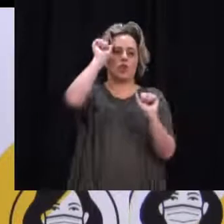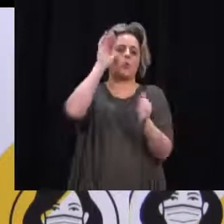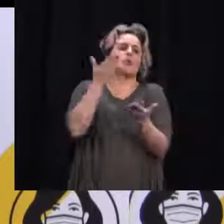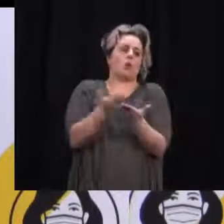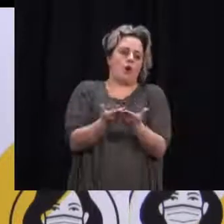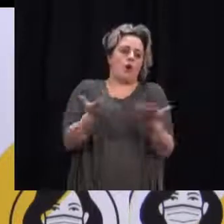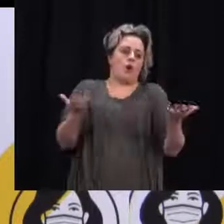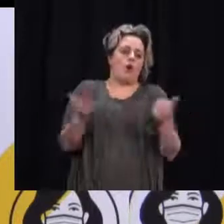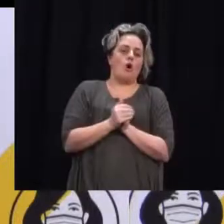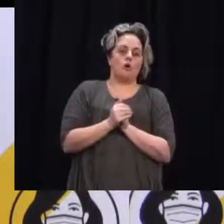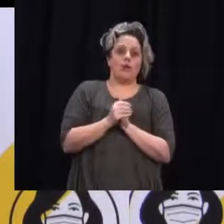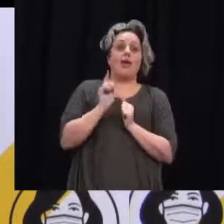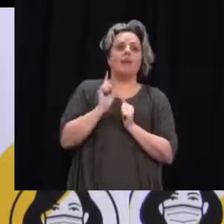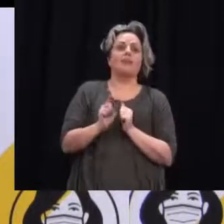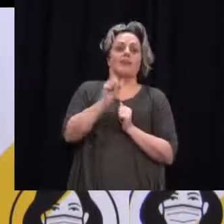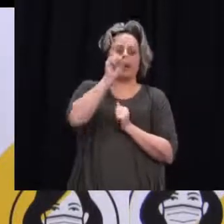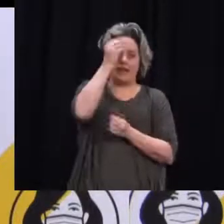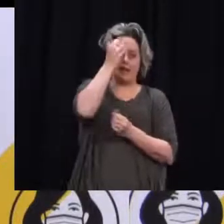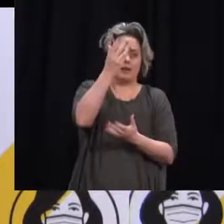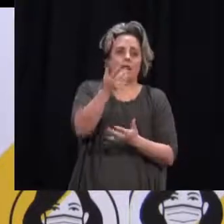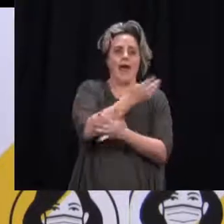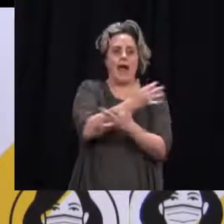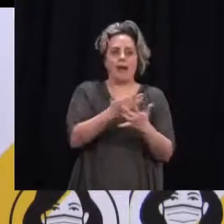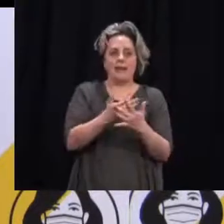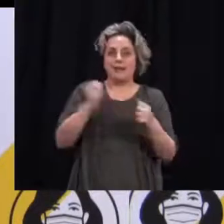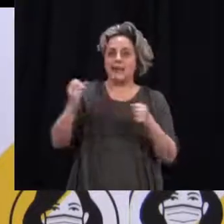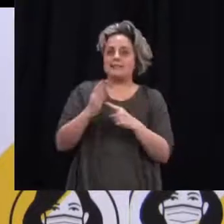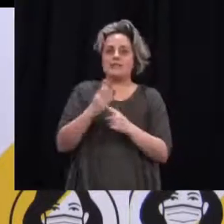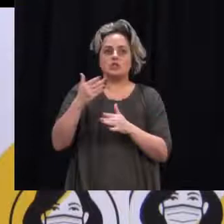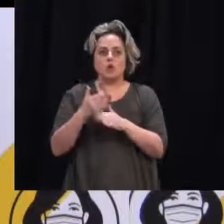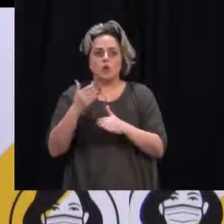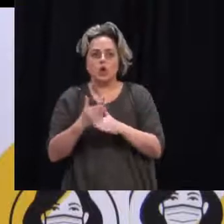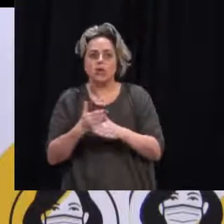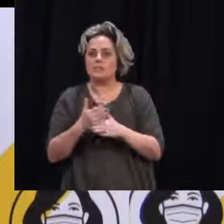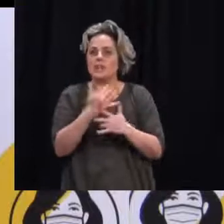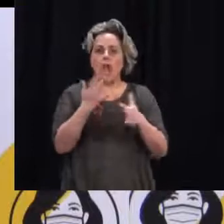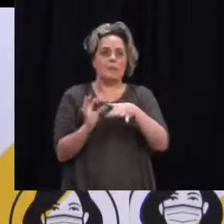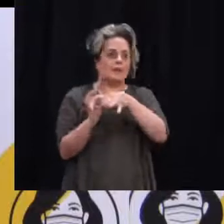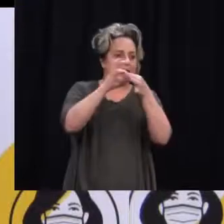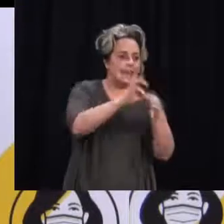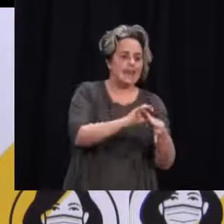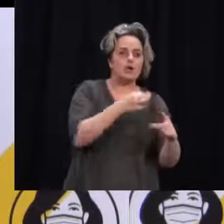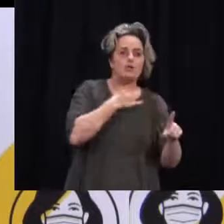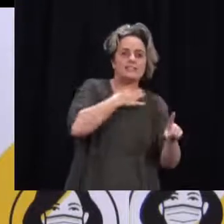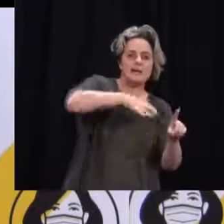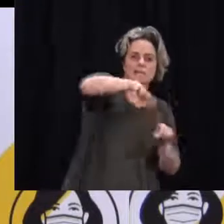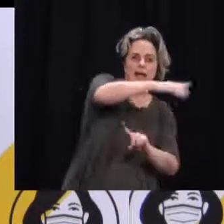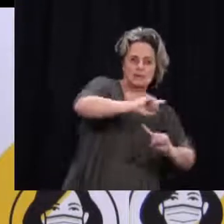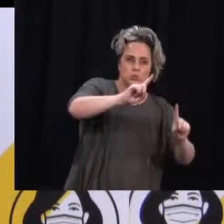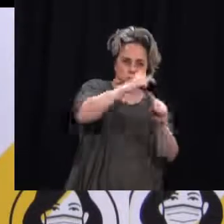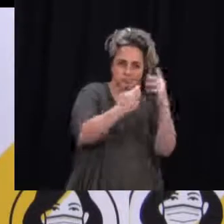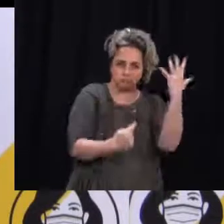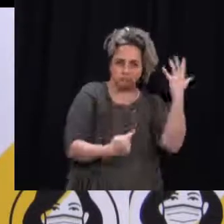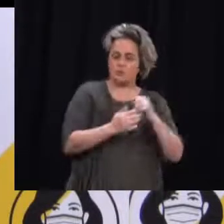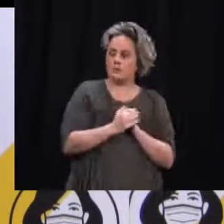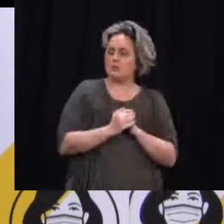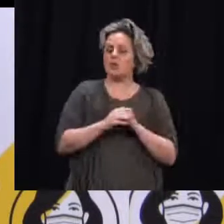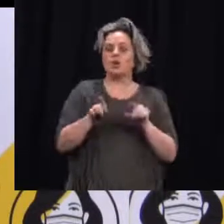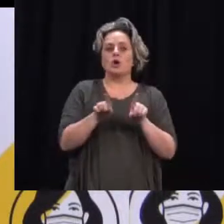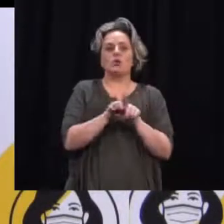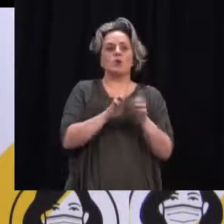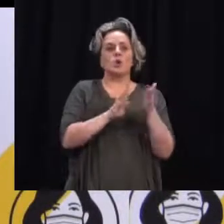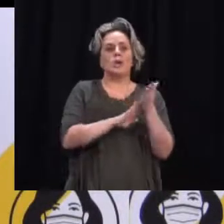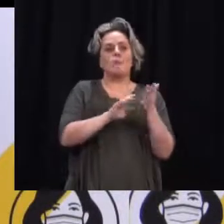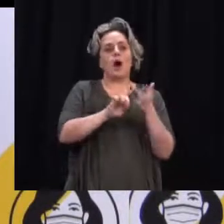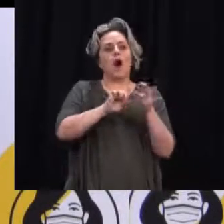are essential workers, how many are contacts of existing cases and or linked to a location of interest. And just to be clear, the case I mentioned before, the MIQ